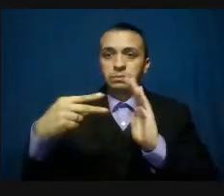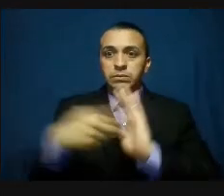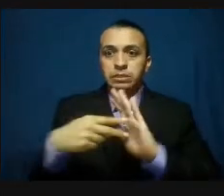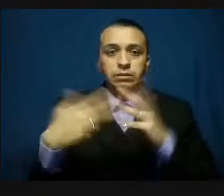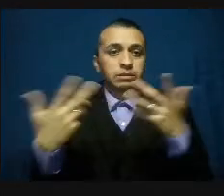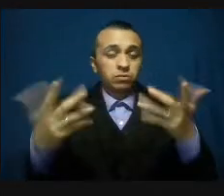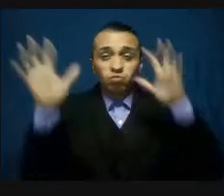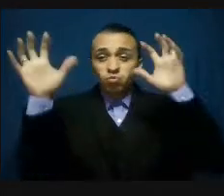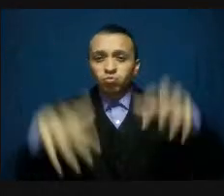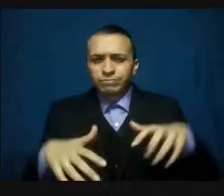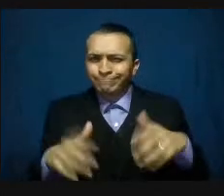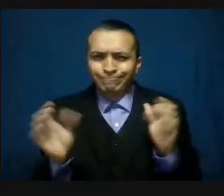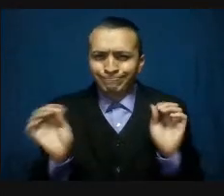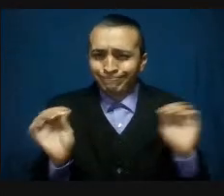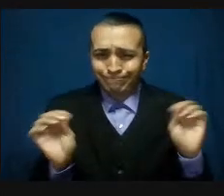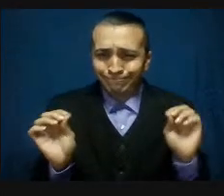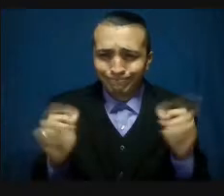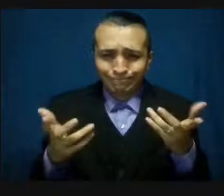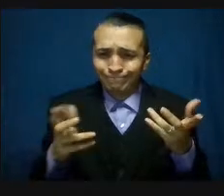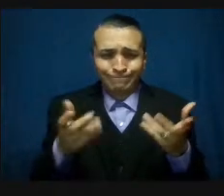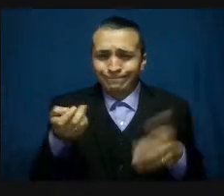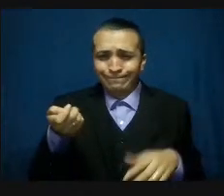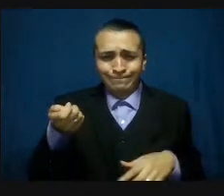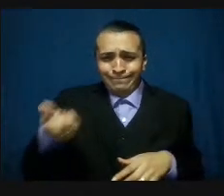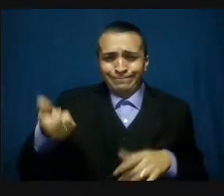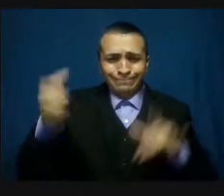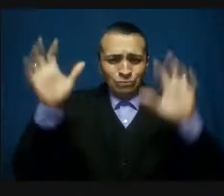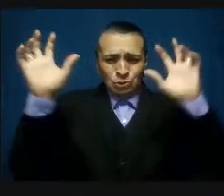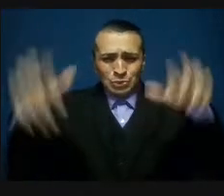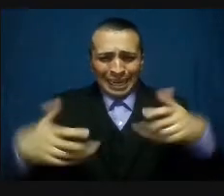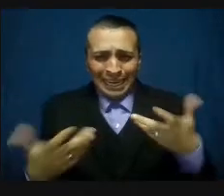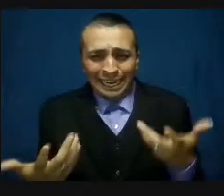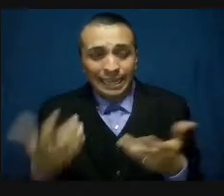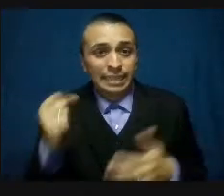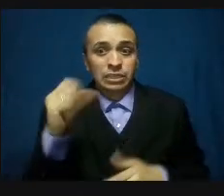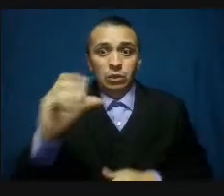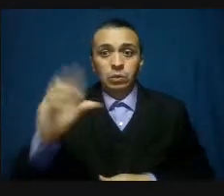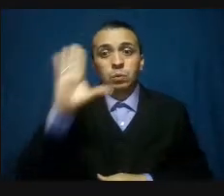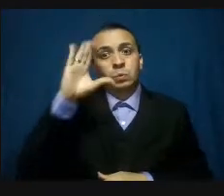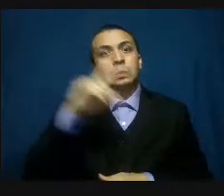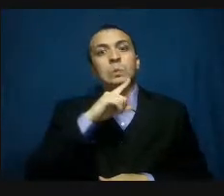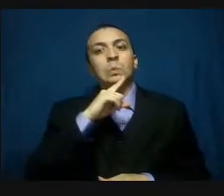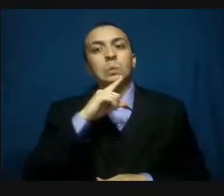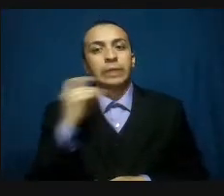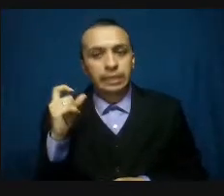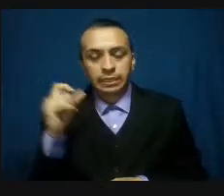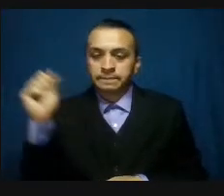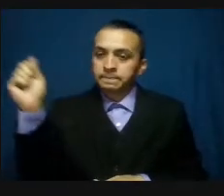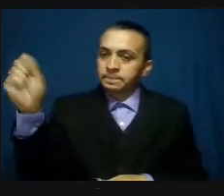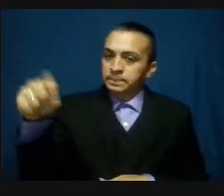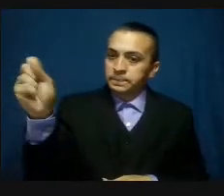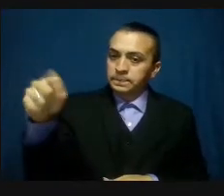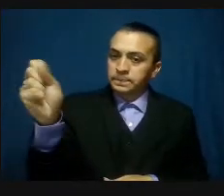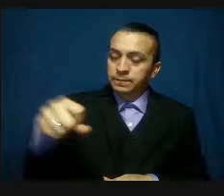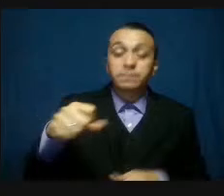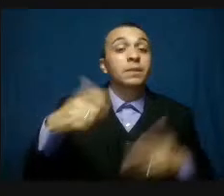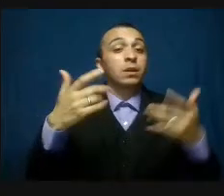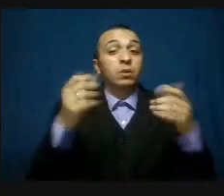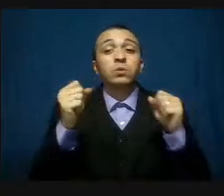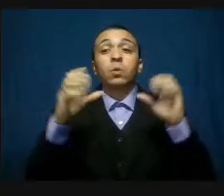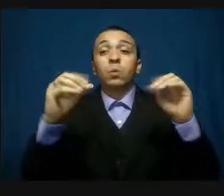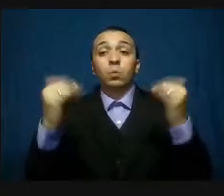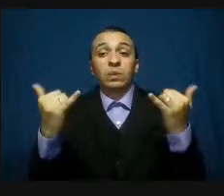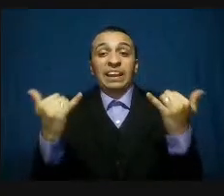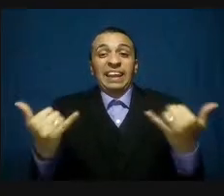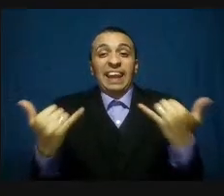to the teens through much of the upcoming week. So a very dry air mass is in place. What we do have going for our fire